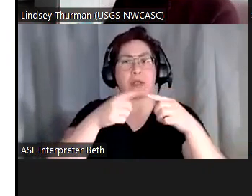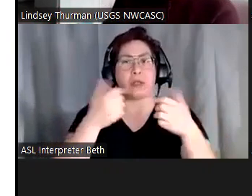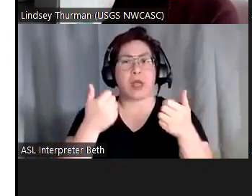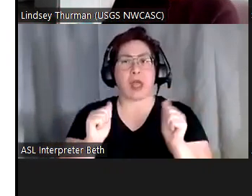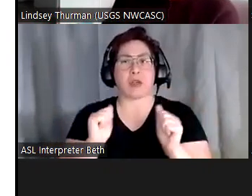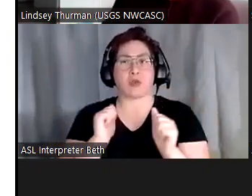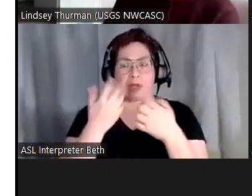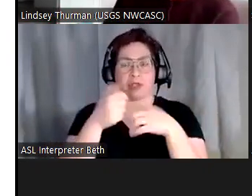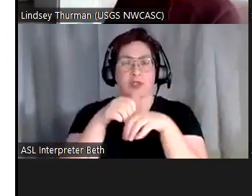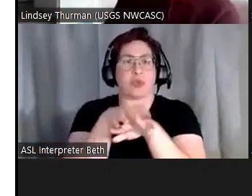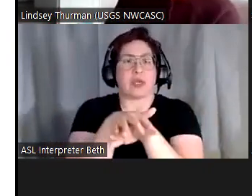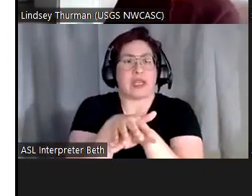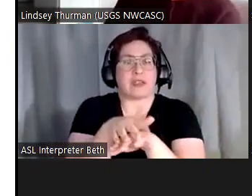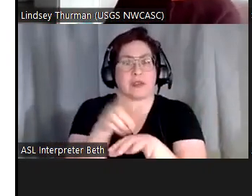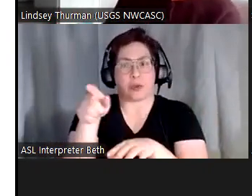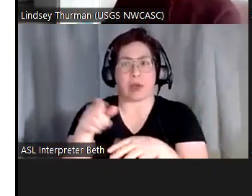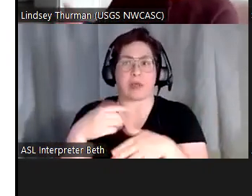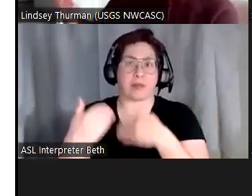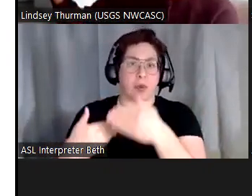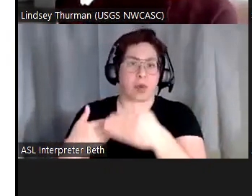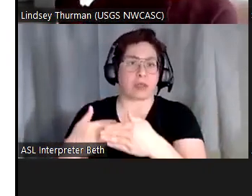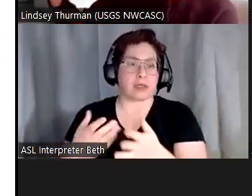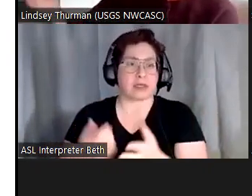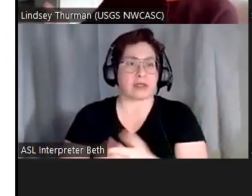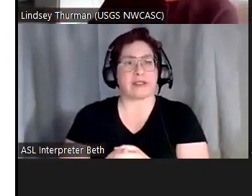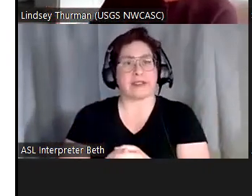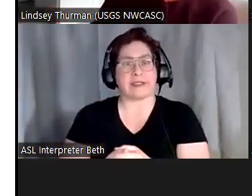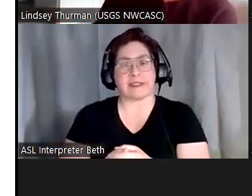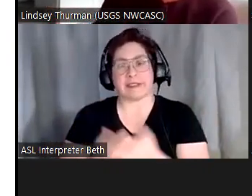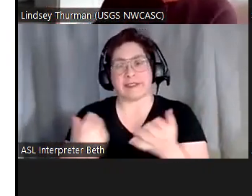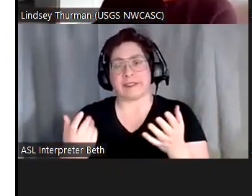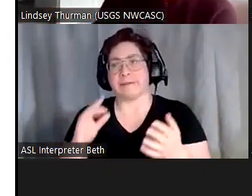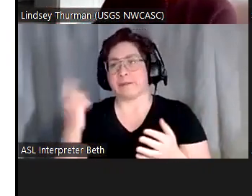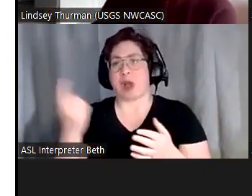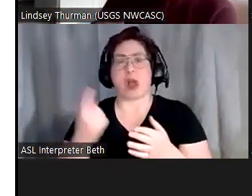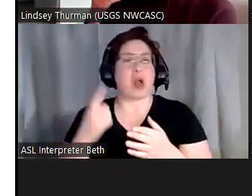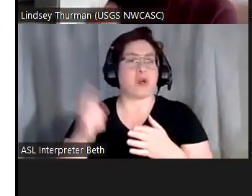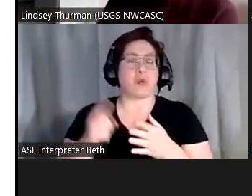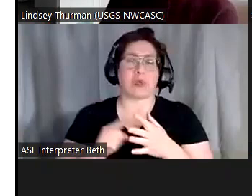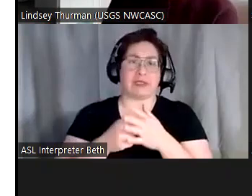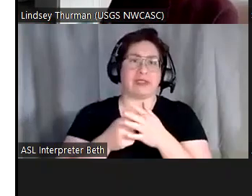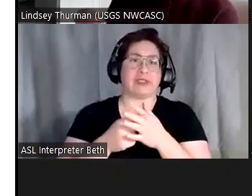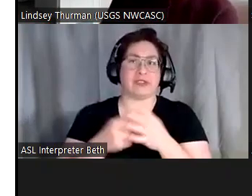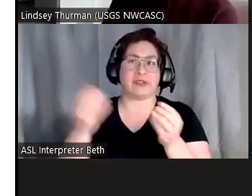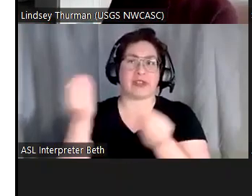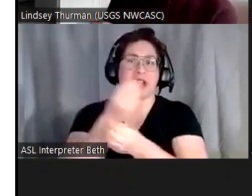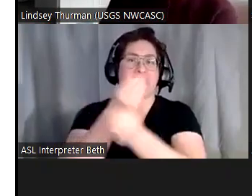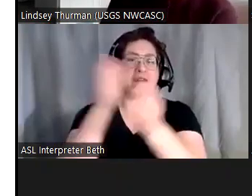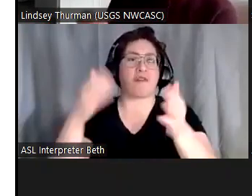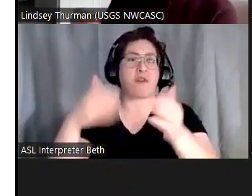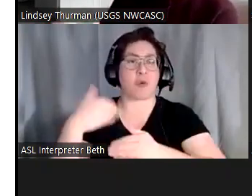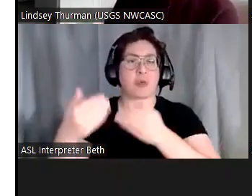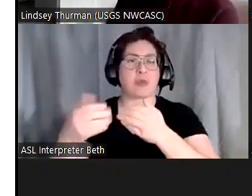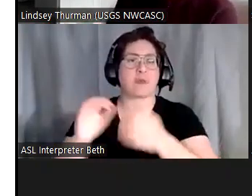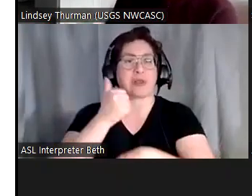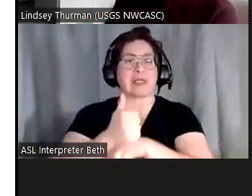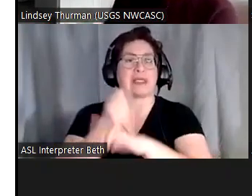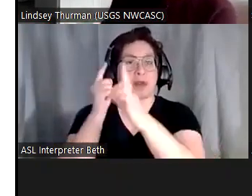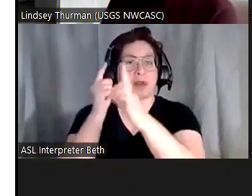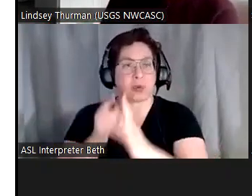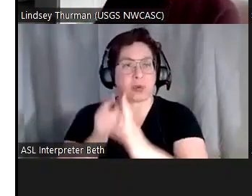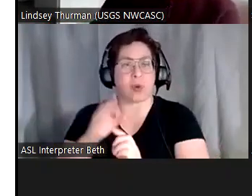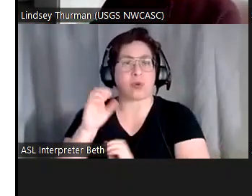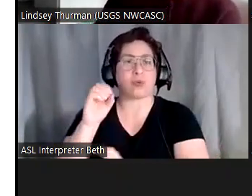possible. But this adaptation process typically always starts with, informing the process, setting your goals and